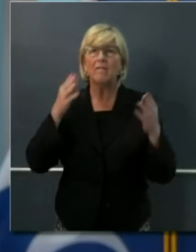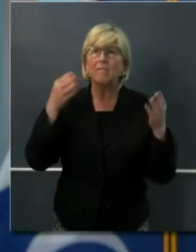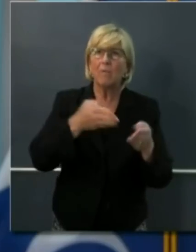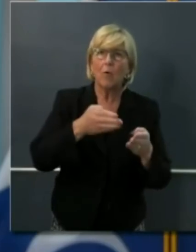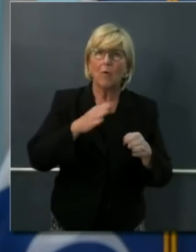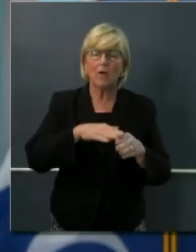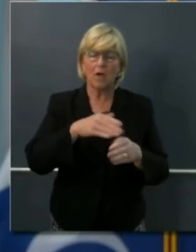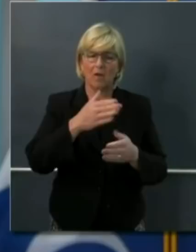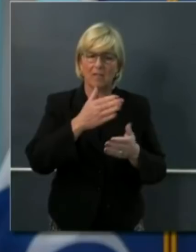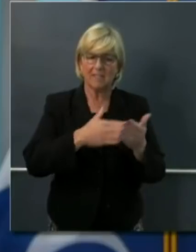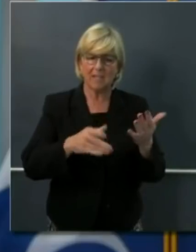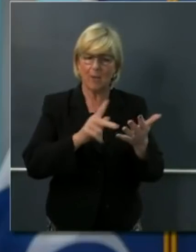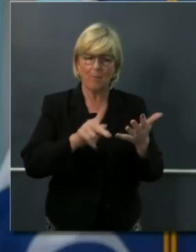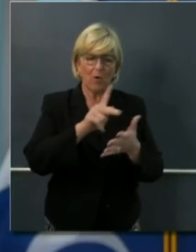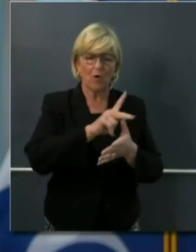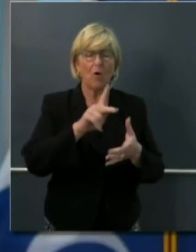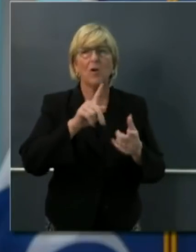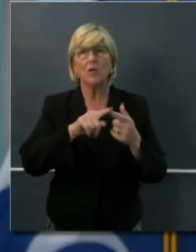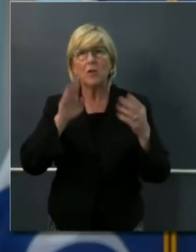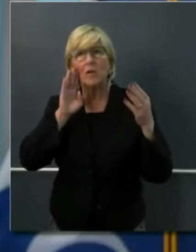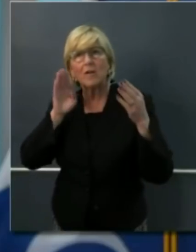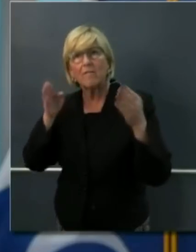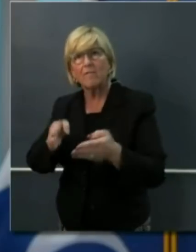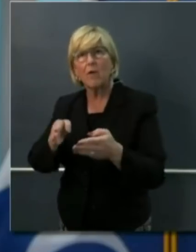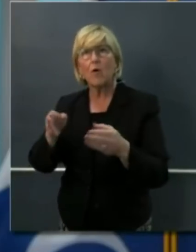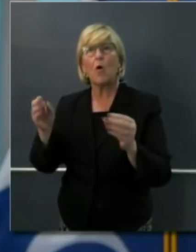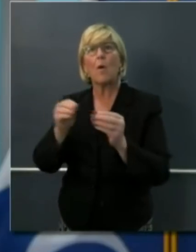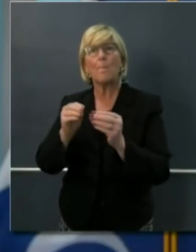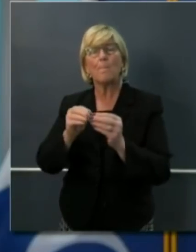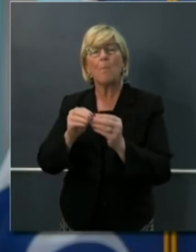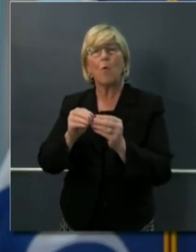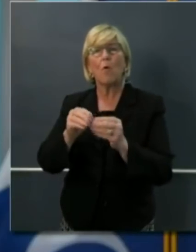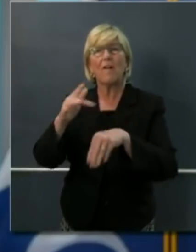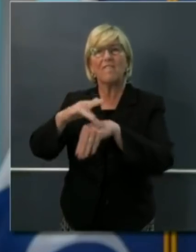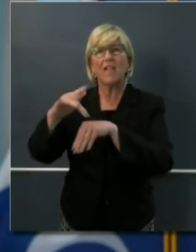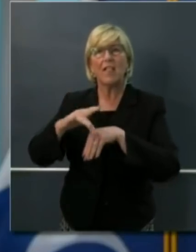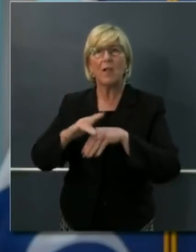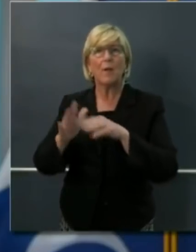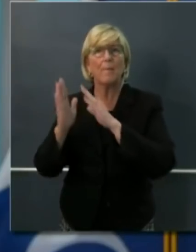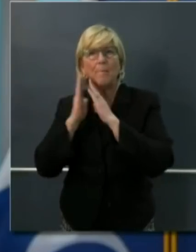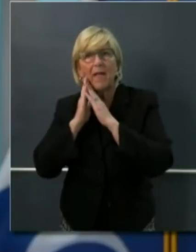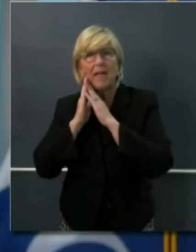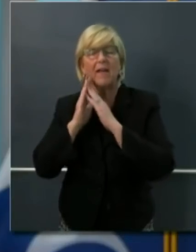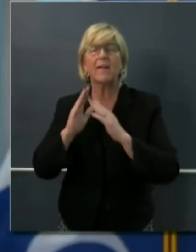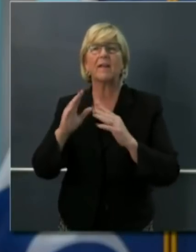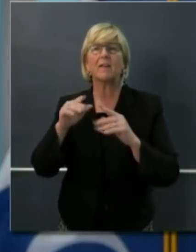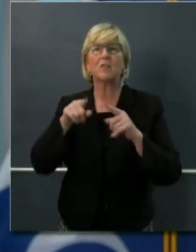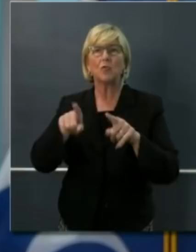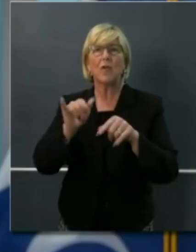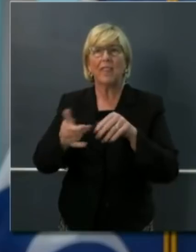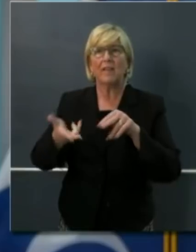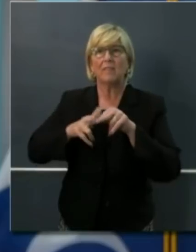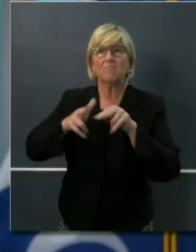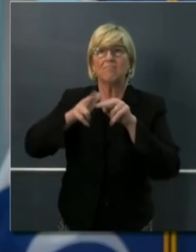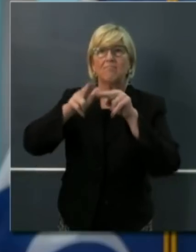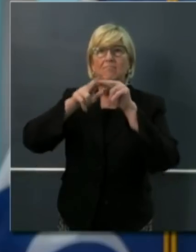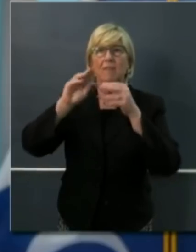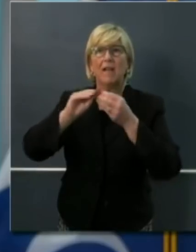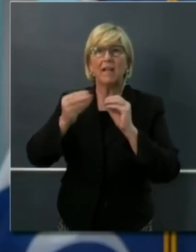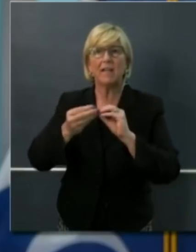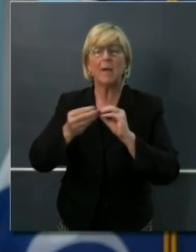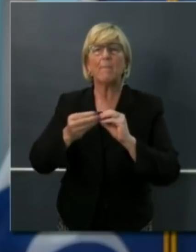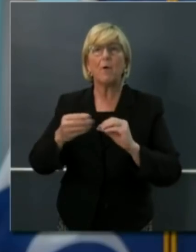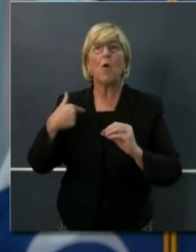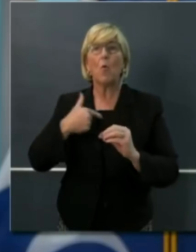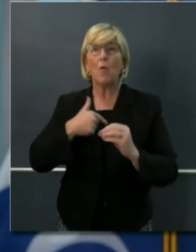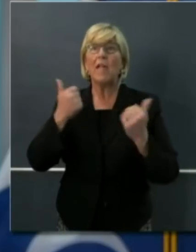in a position today to begin to pull back and lean in by beginning to